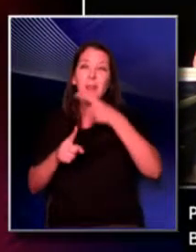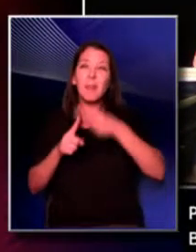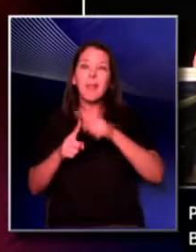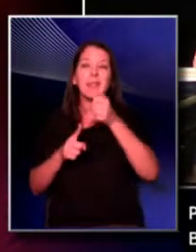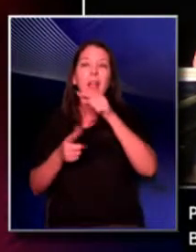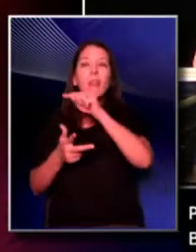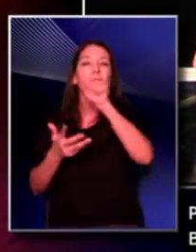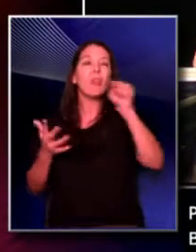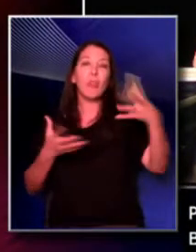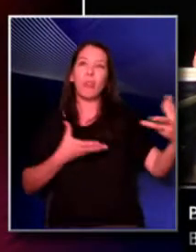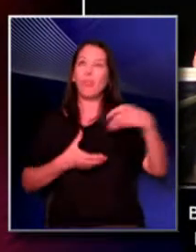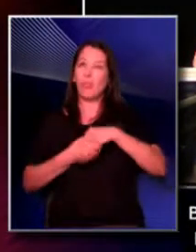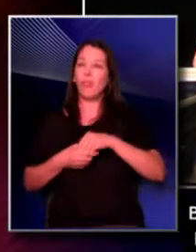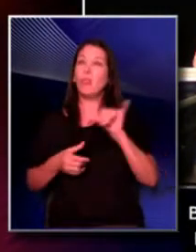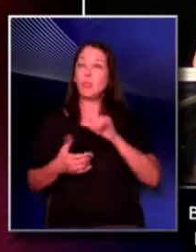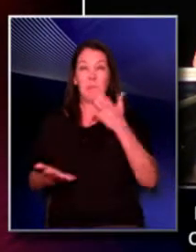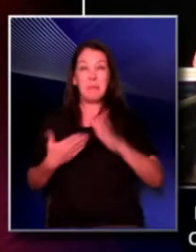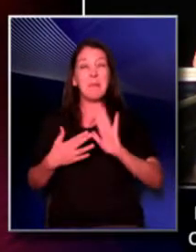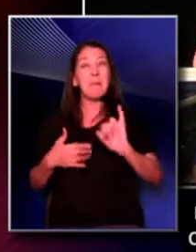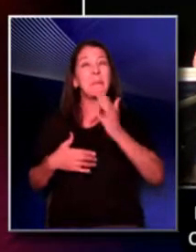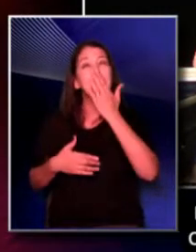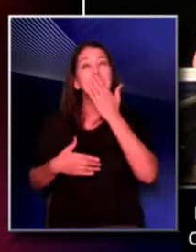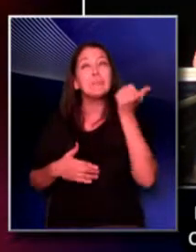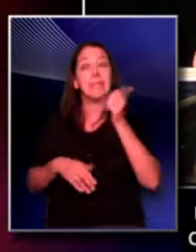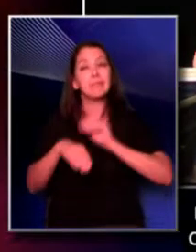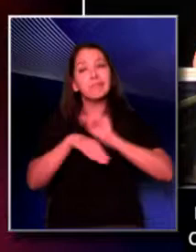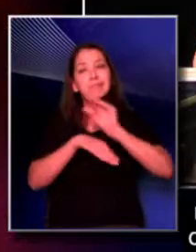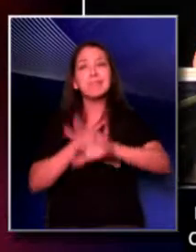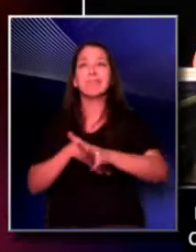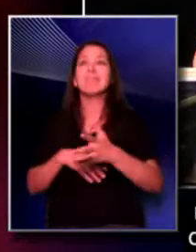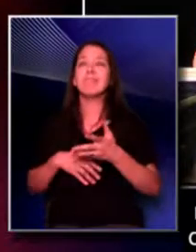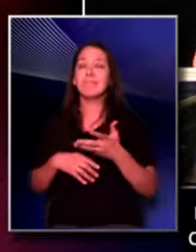to this, might be a good way to get